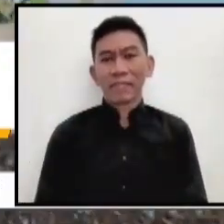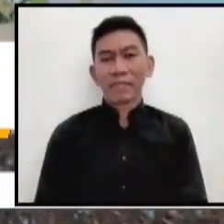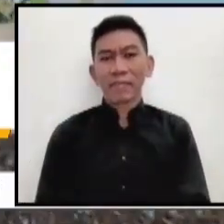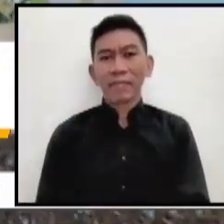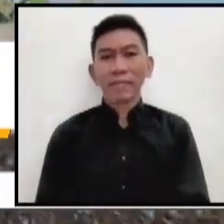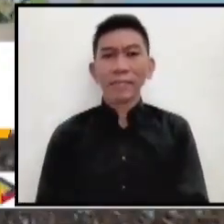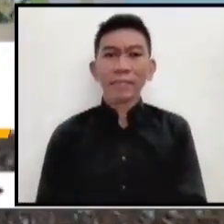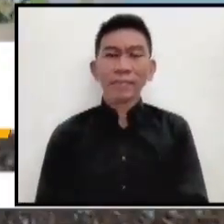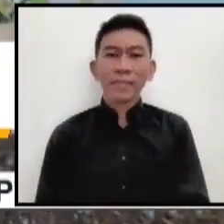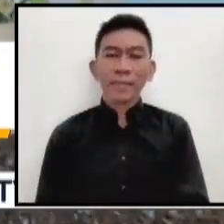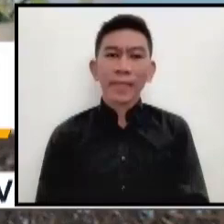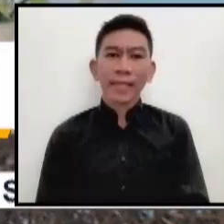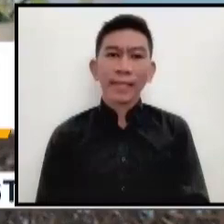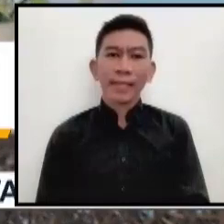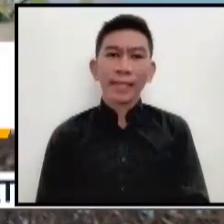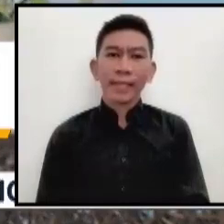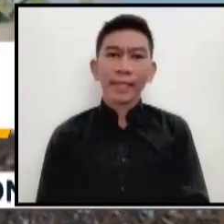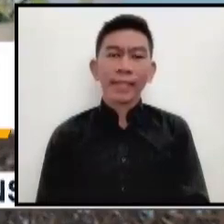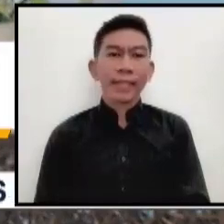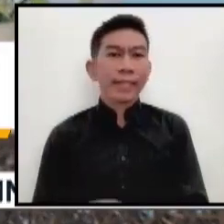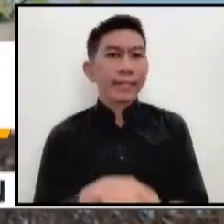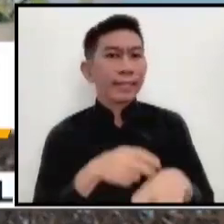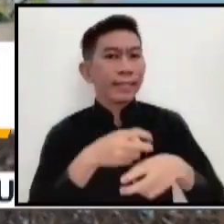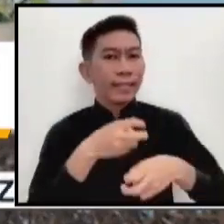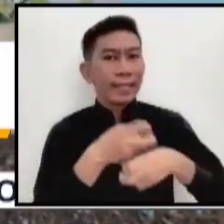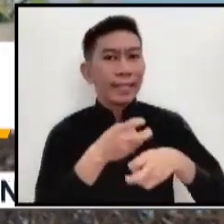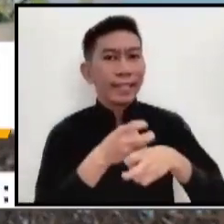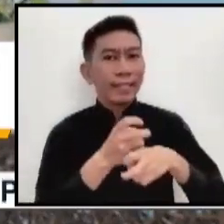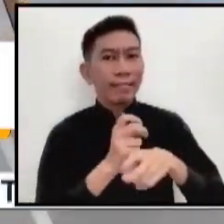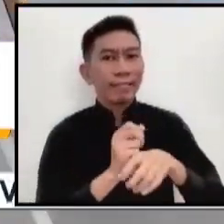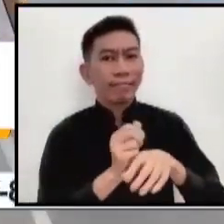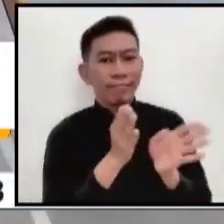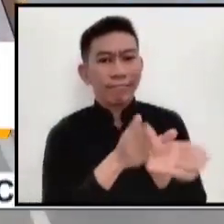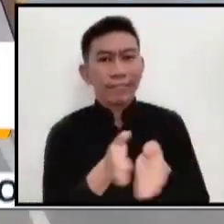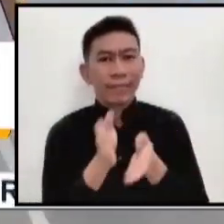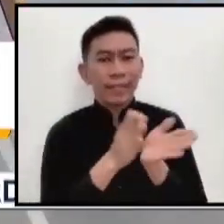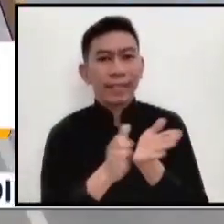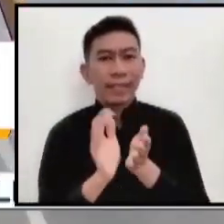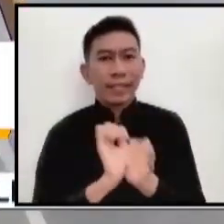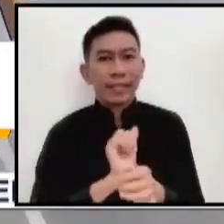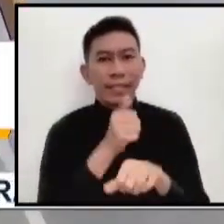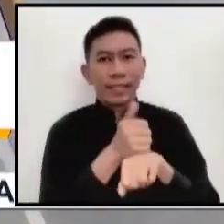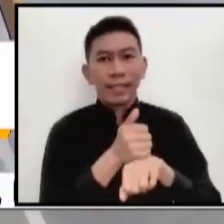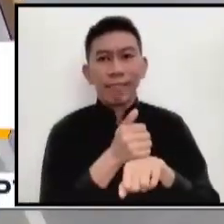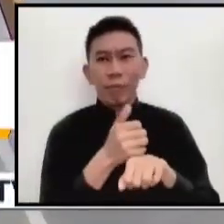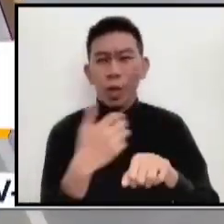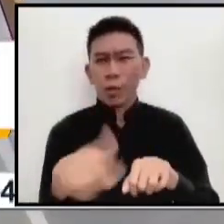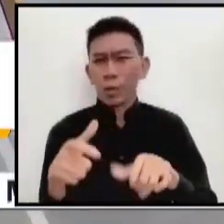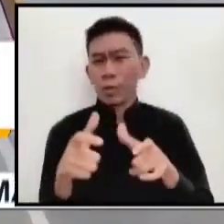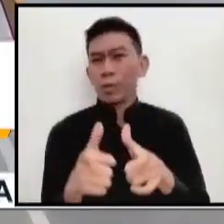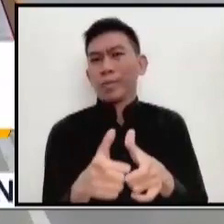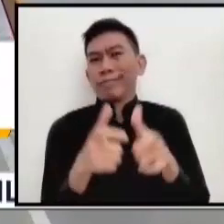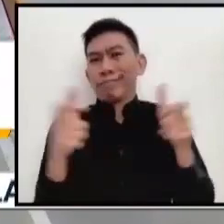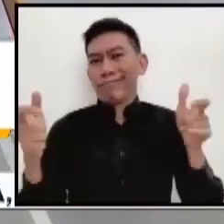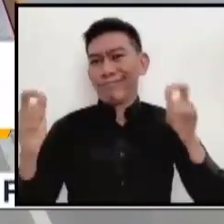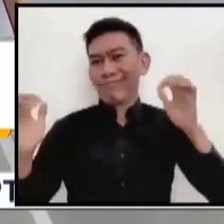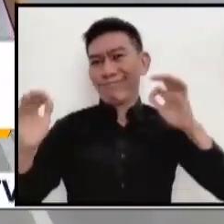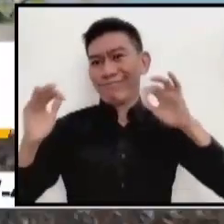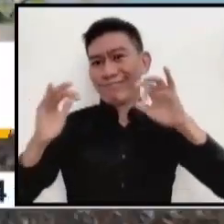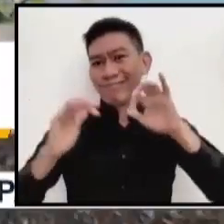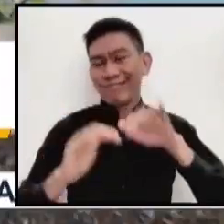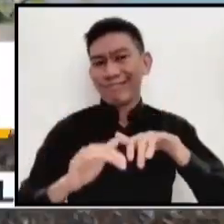na mag-organize ng napakaraming, napakalaking congregation. Yes. Napaka-challenging ito. Mm-hmm.